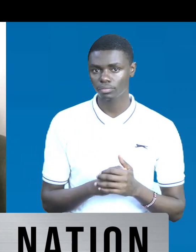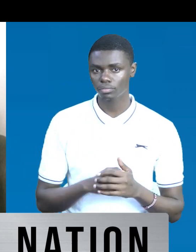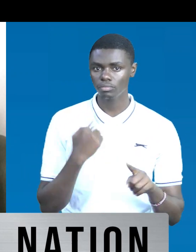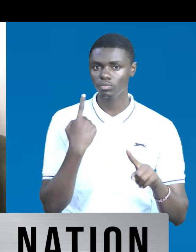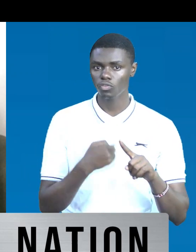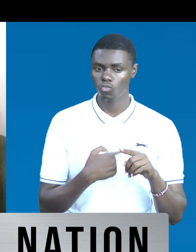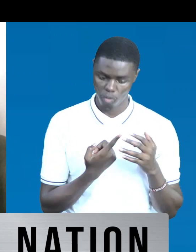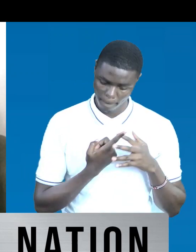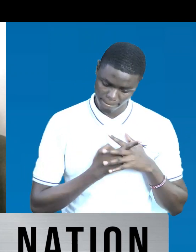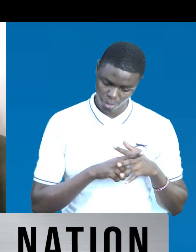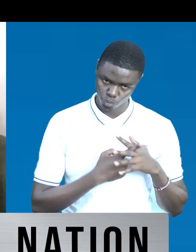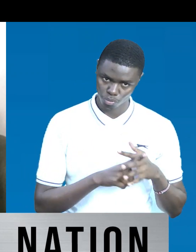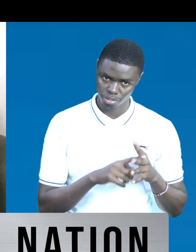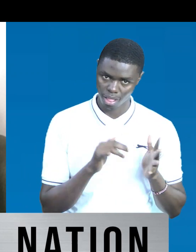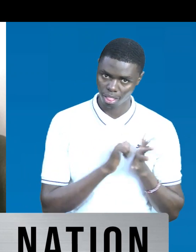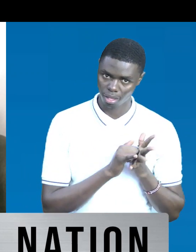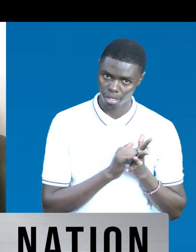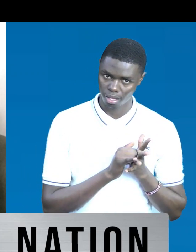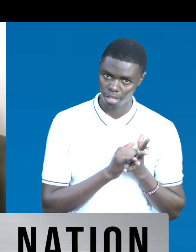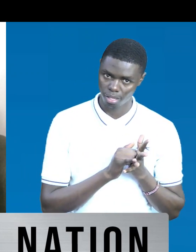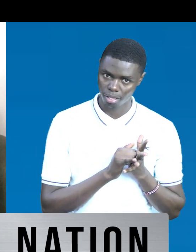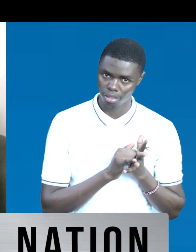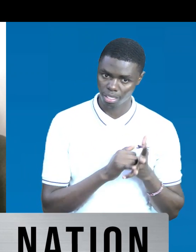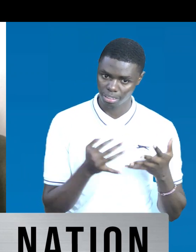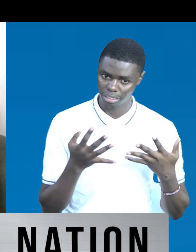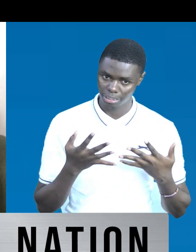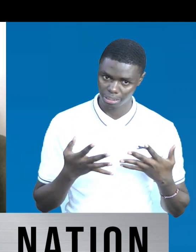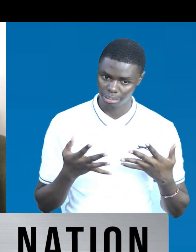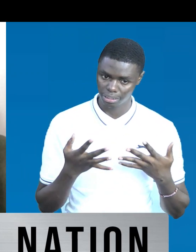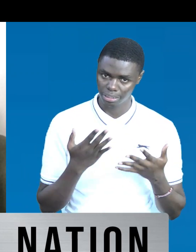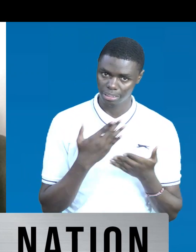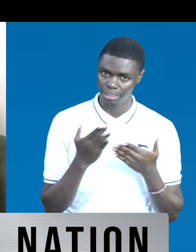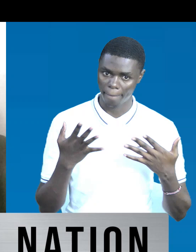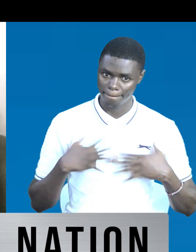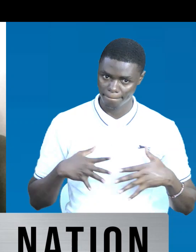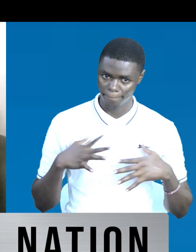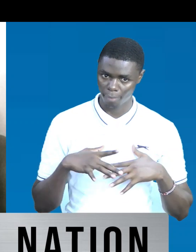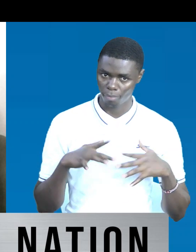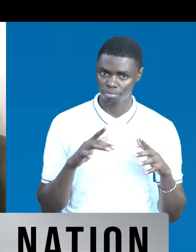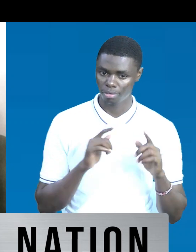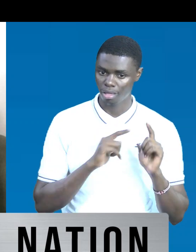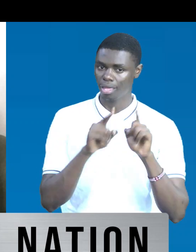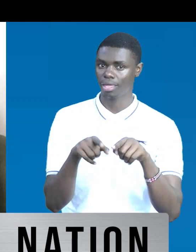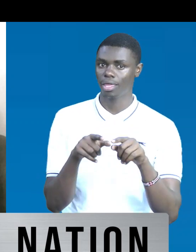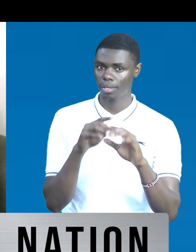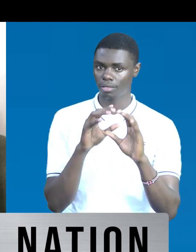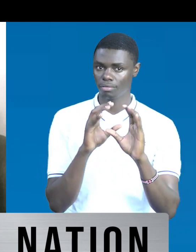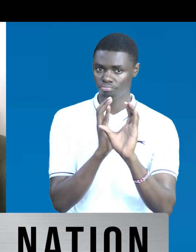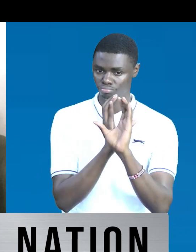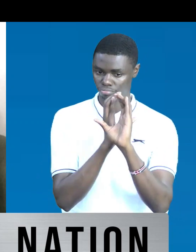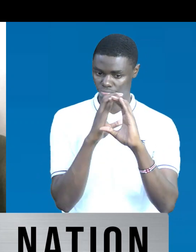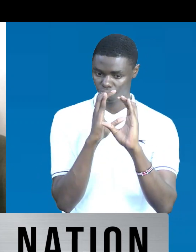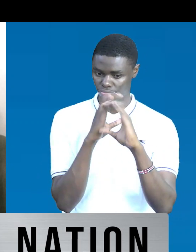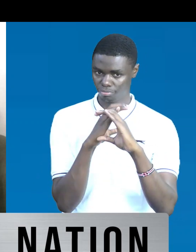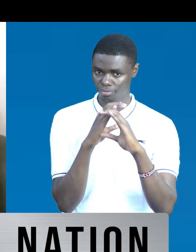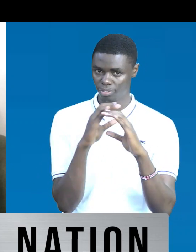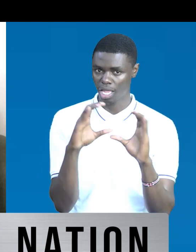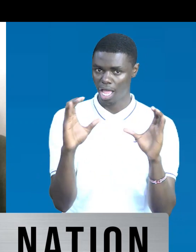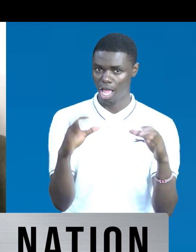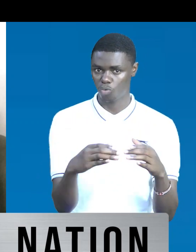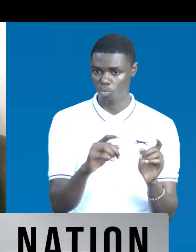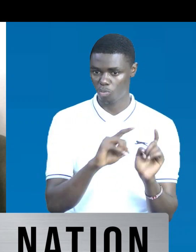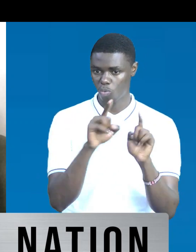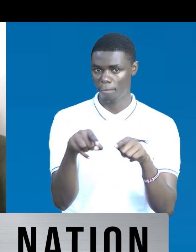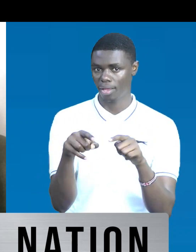a source that actually some people came in, zoomed in, when there was a group that had gone to